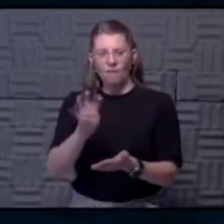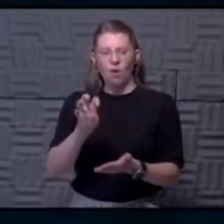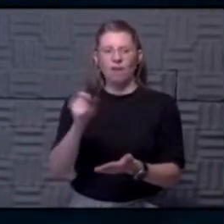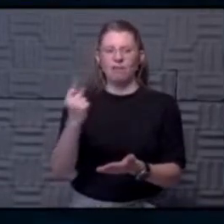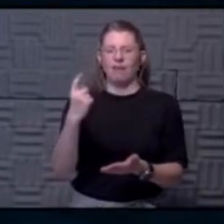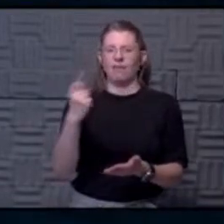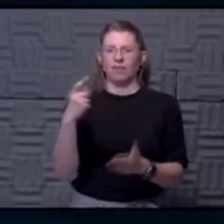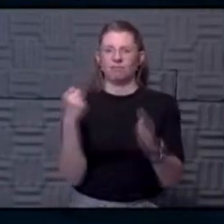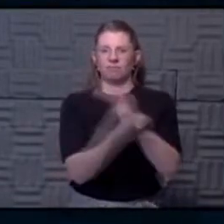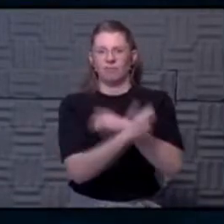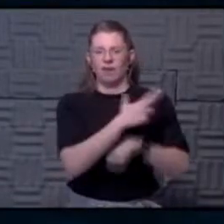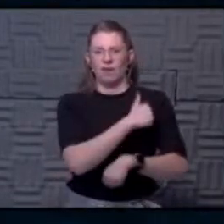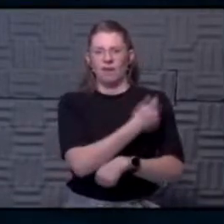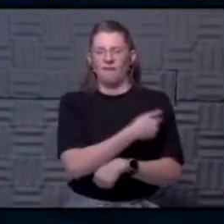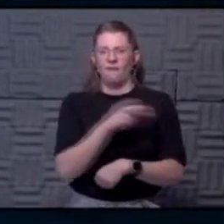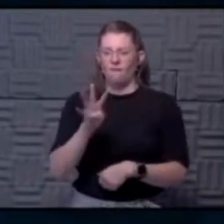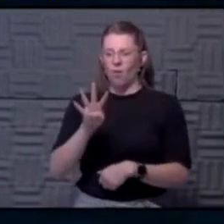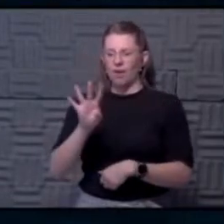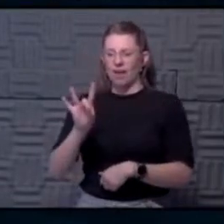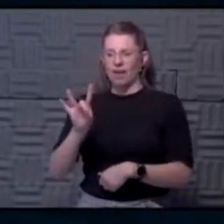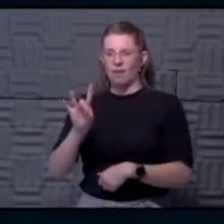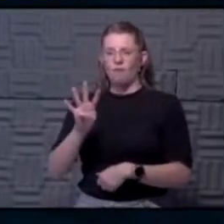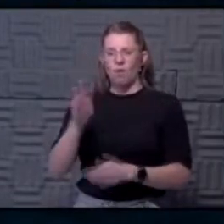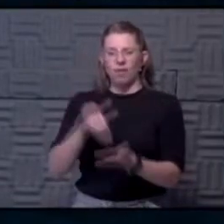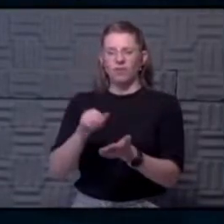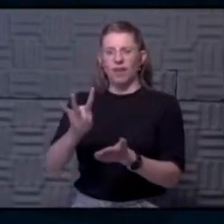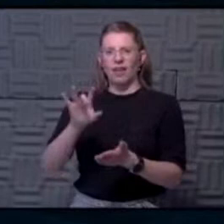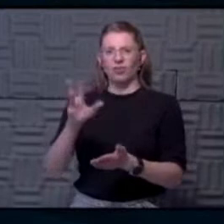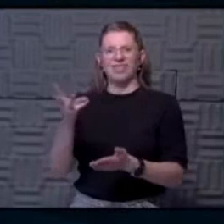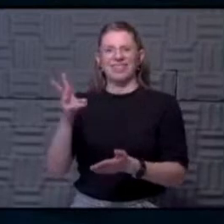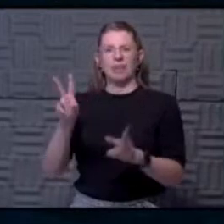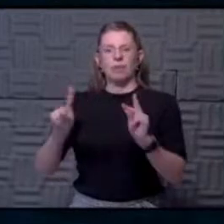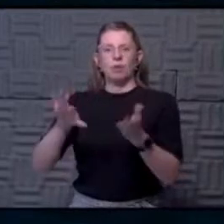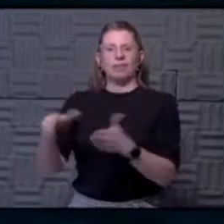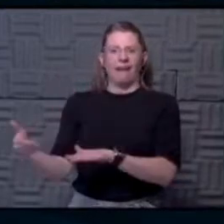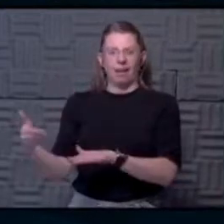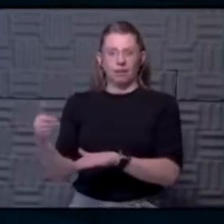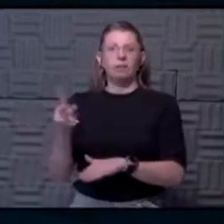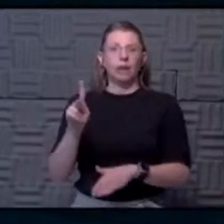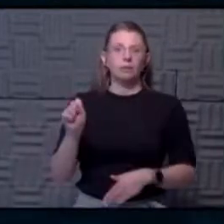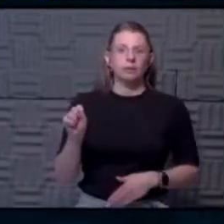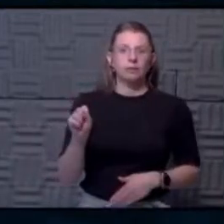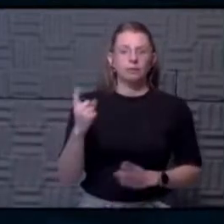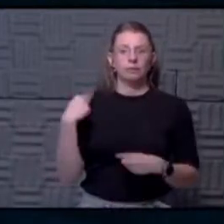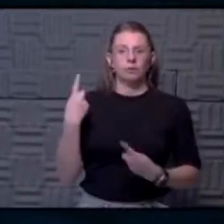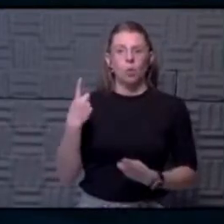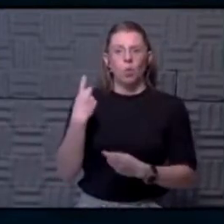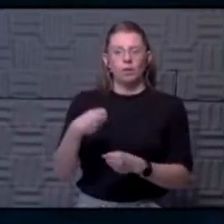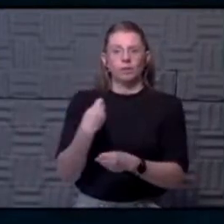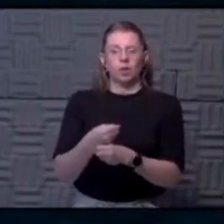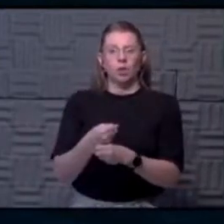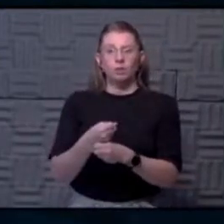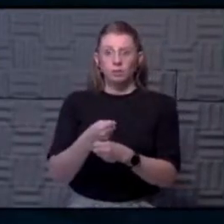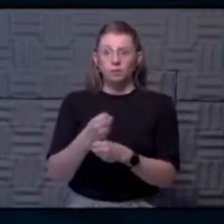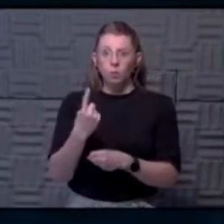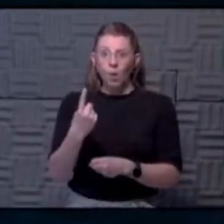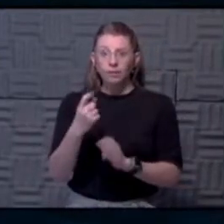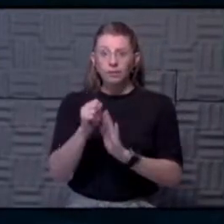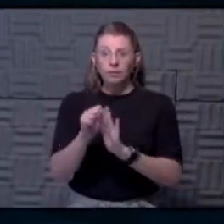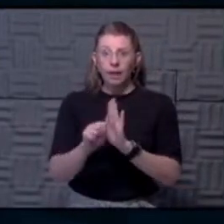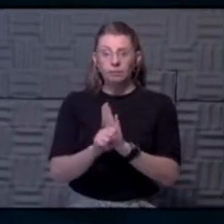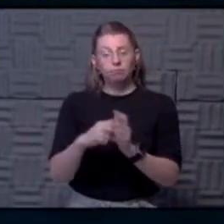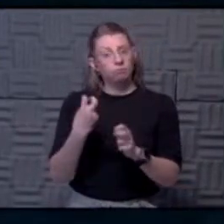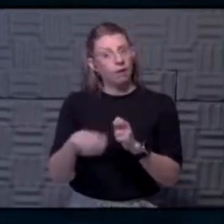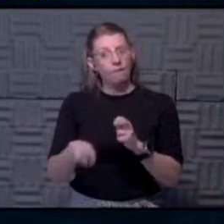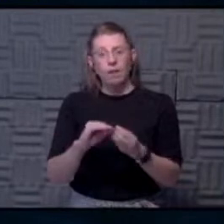9,411 hospitalizations, and 4,816 people have died over the course of the last year in one state. Tough number. Tough